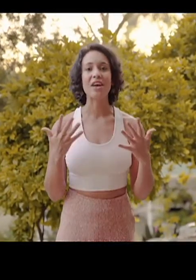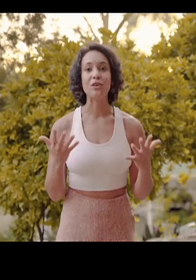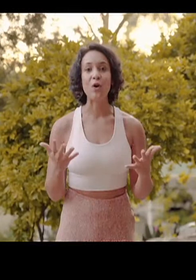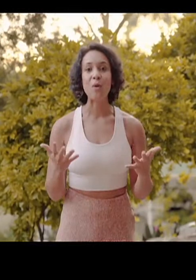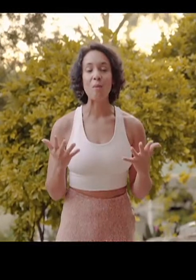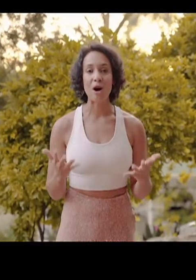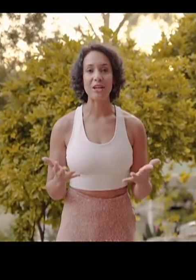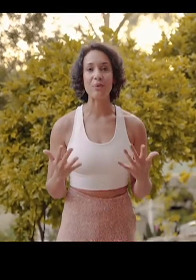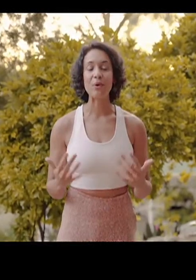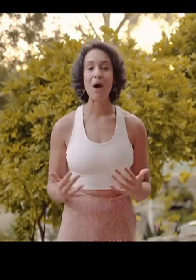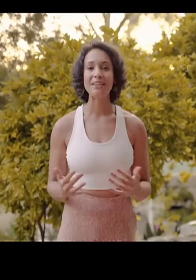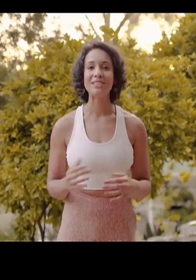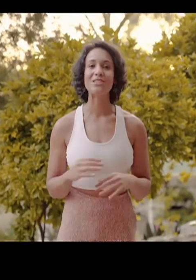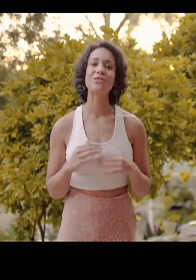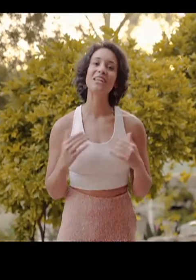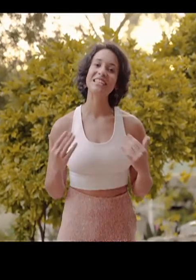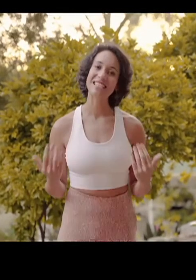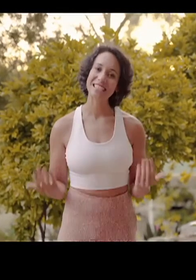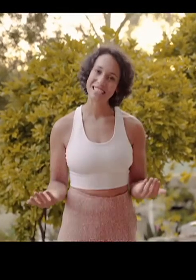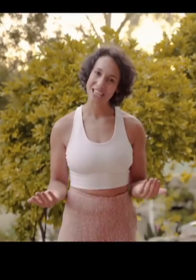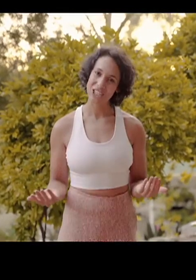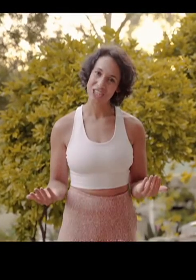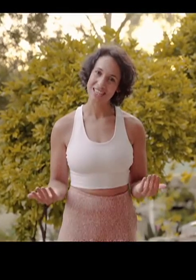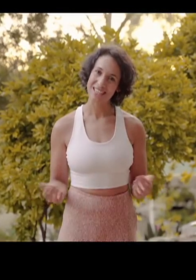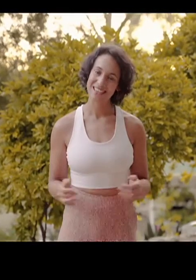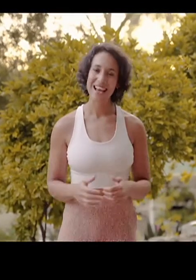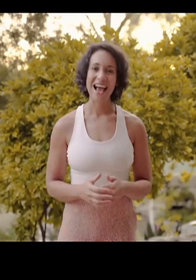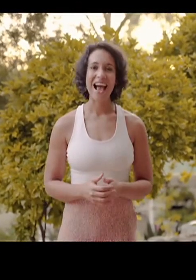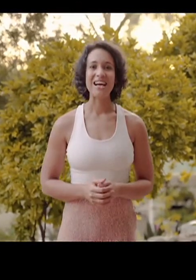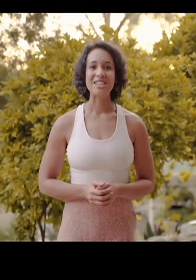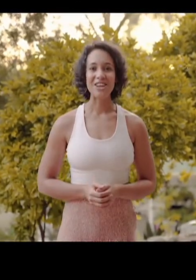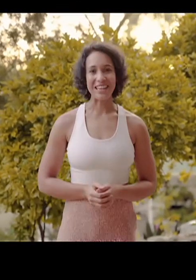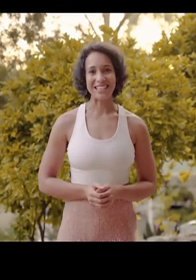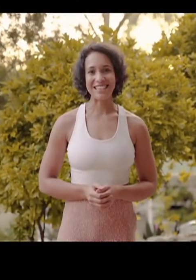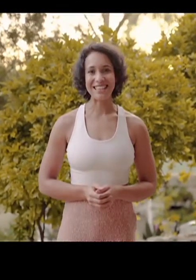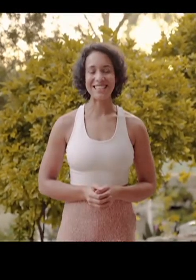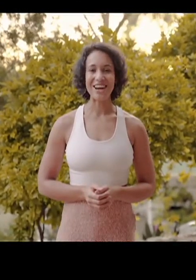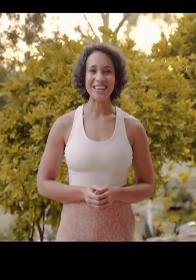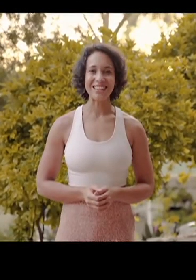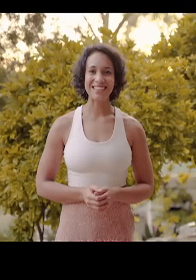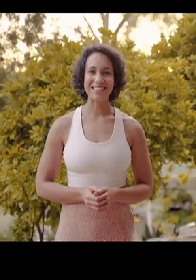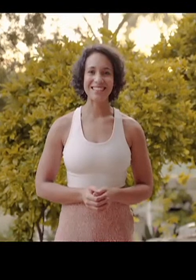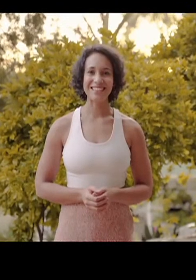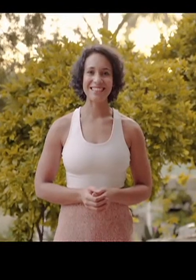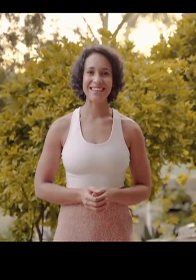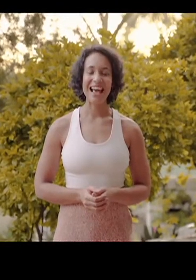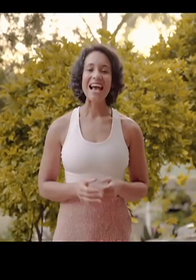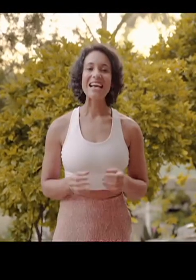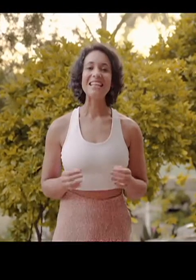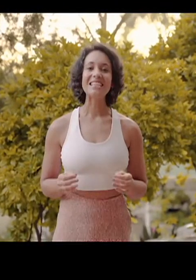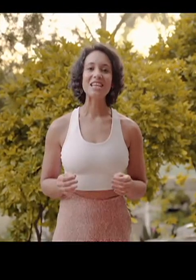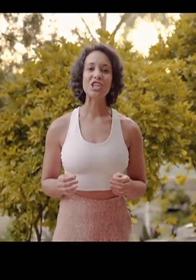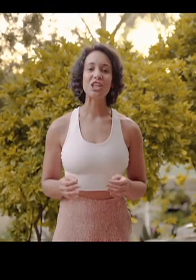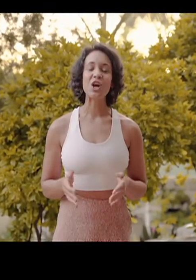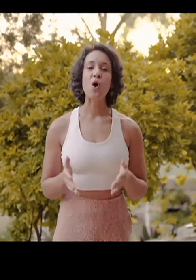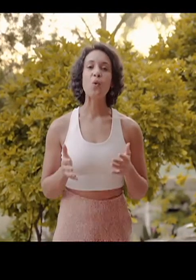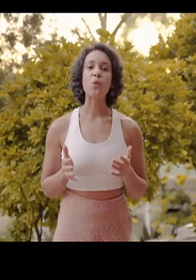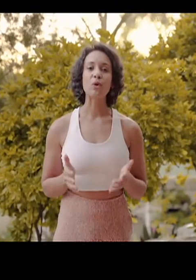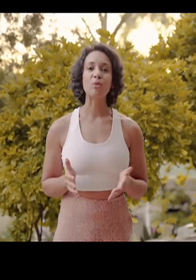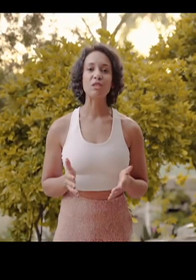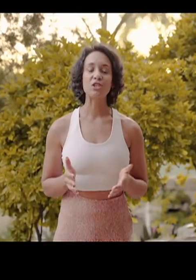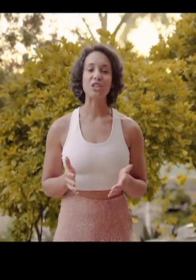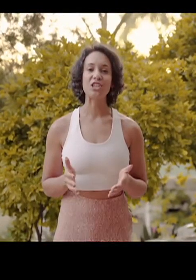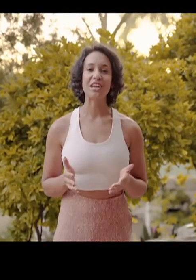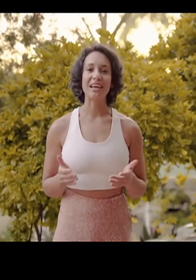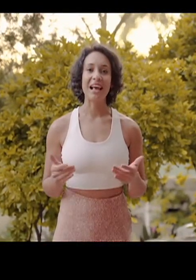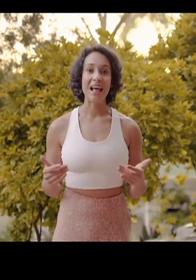position that your body requires to release its tension. So let's get started. In this session,